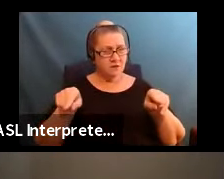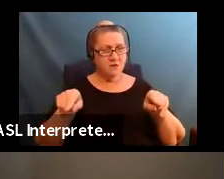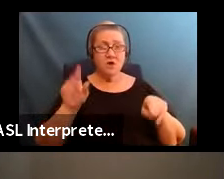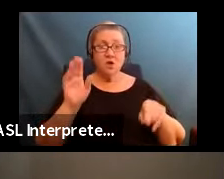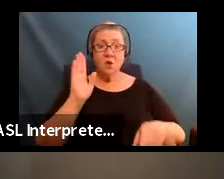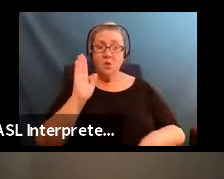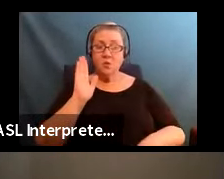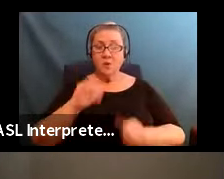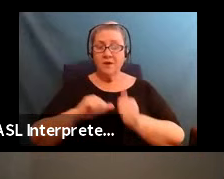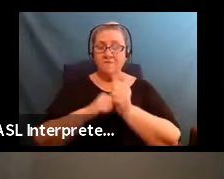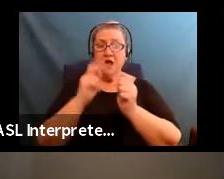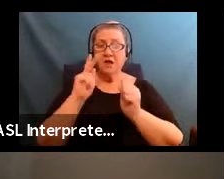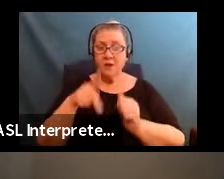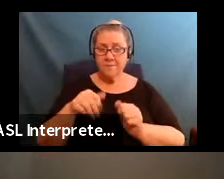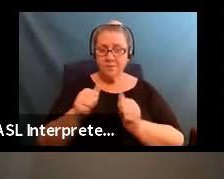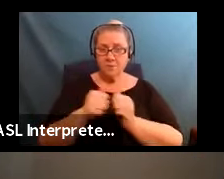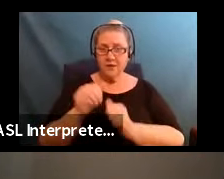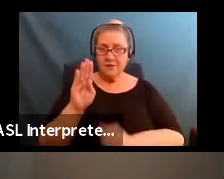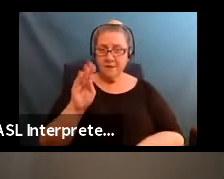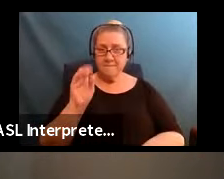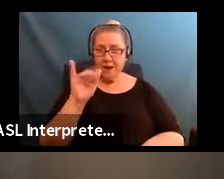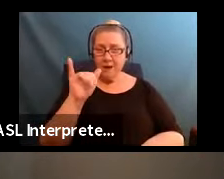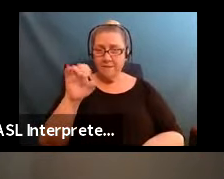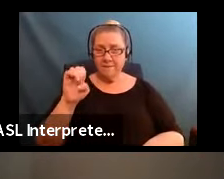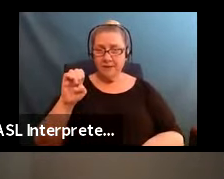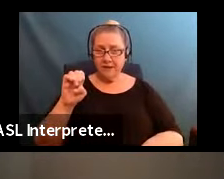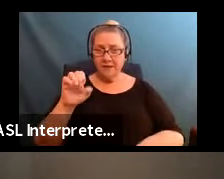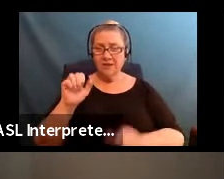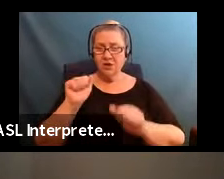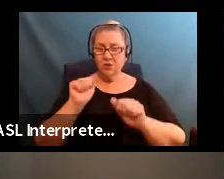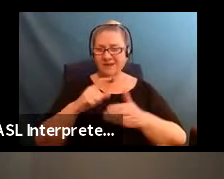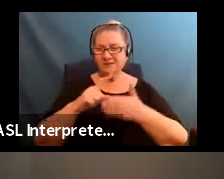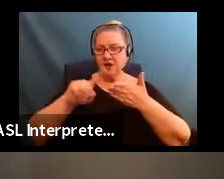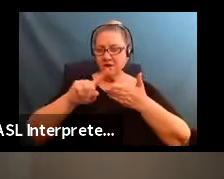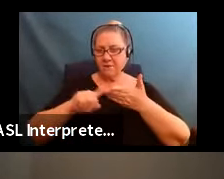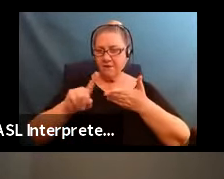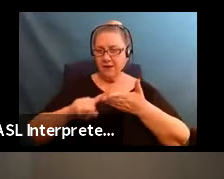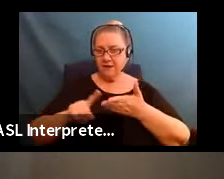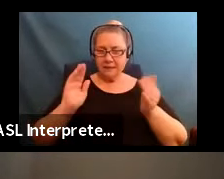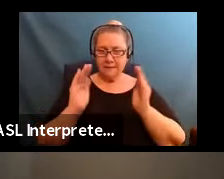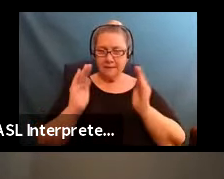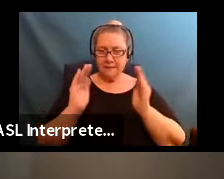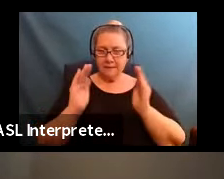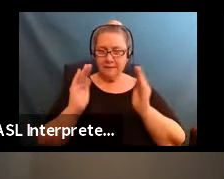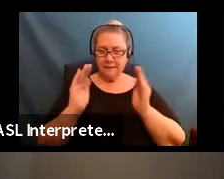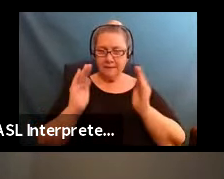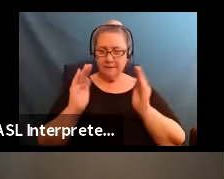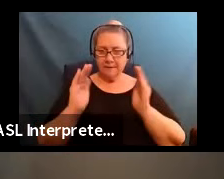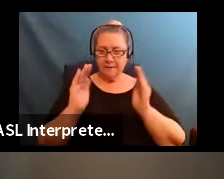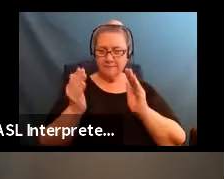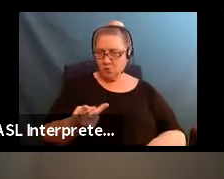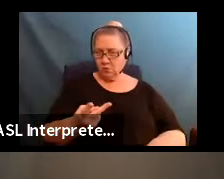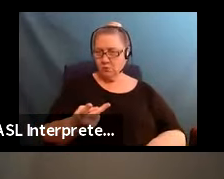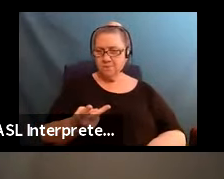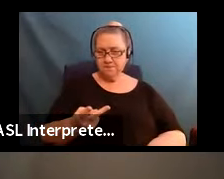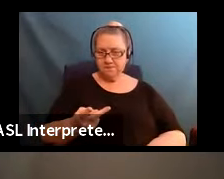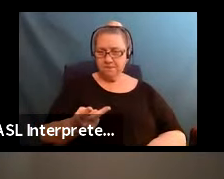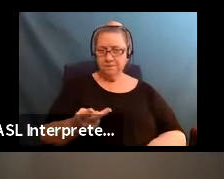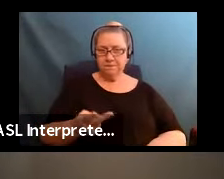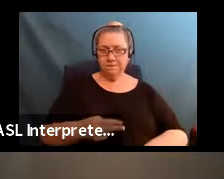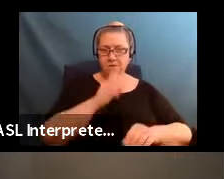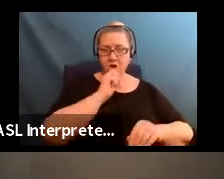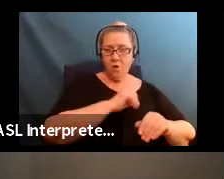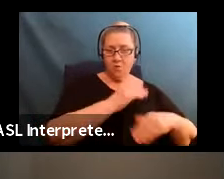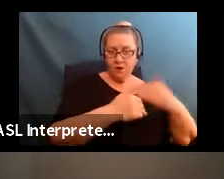is we'll follow up with Bobby, who can make sure that we can do a comparison of those two, the CalVax process and the new process, and get back to you on that. I think it's a